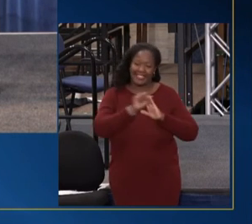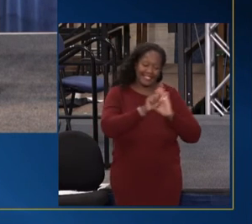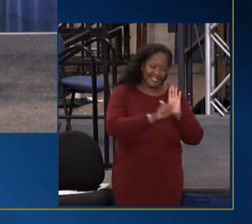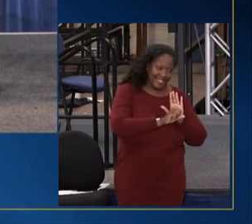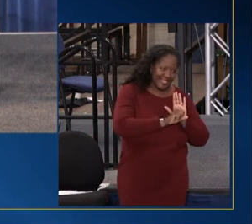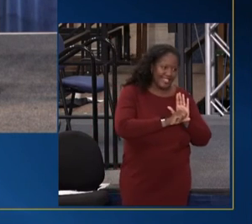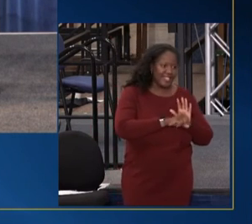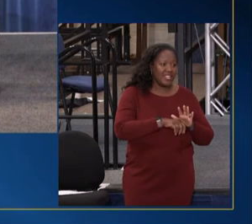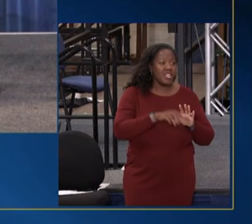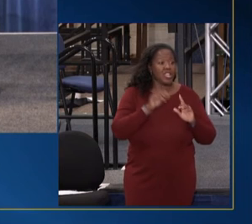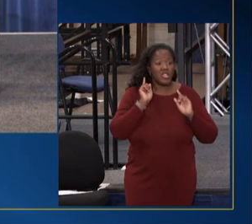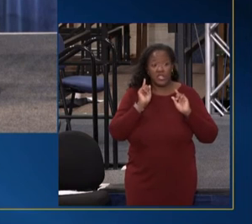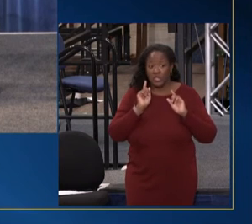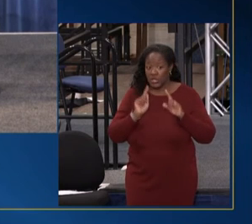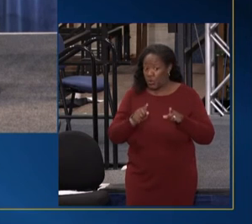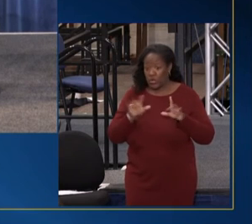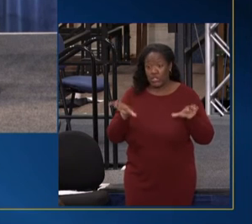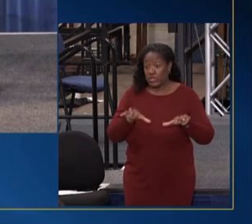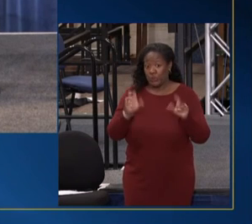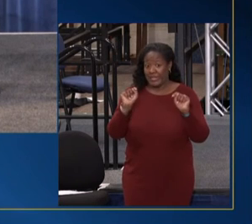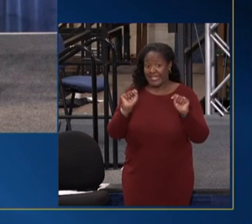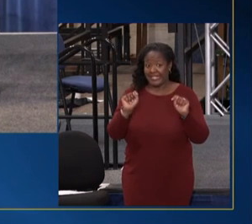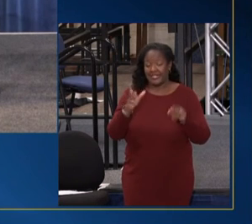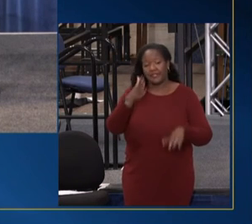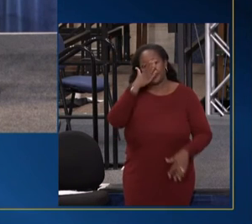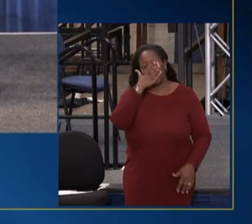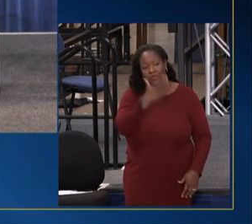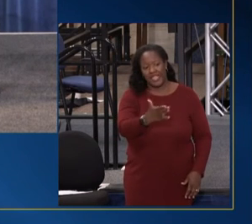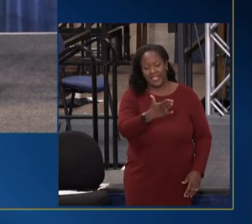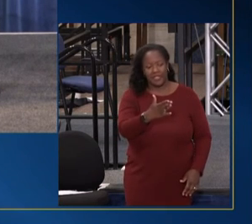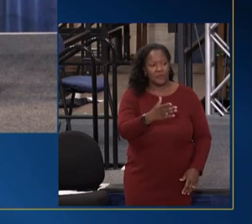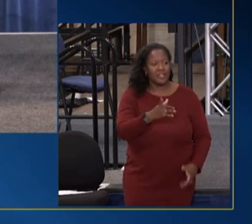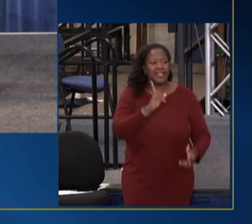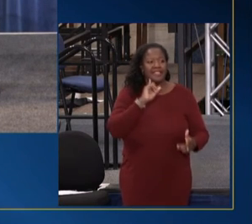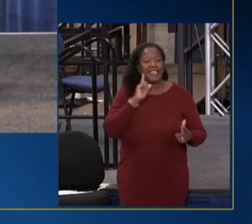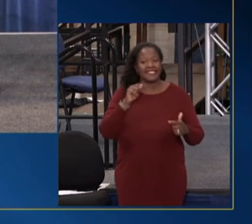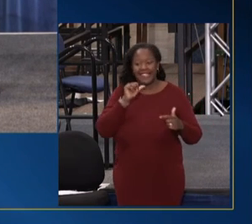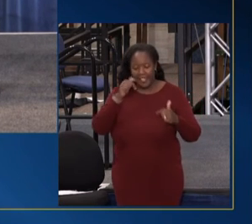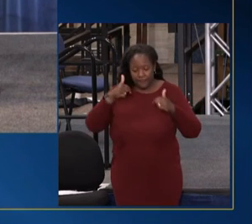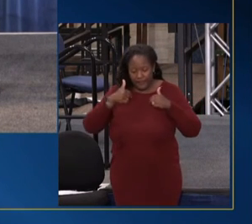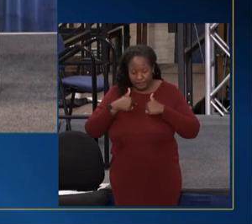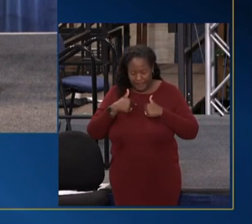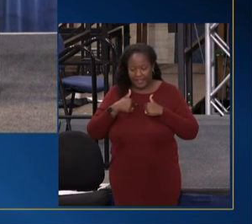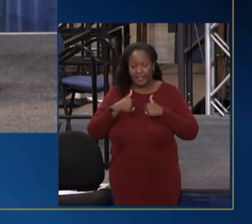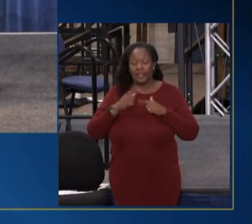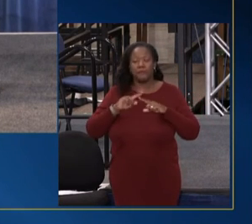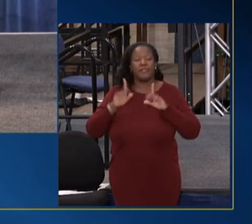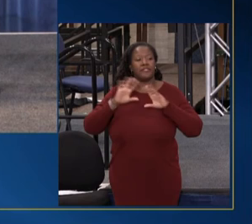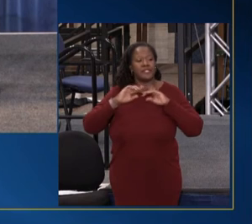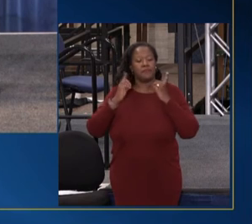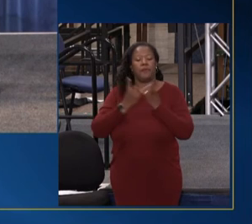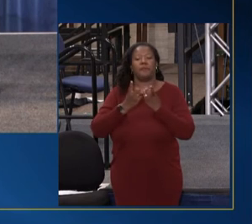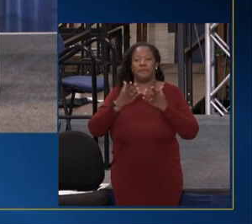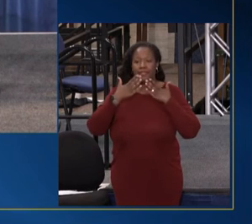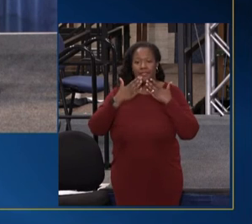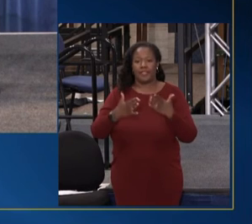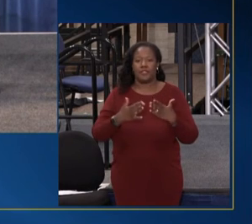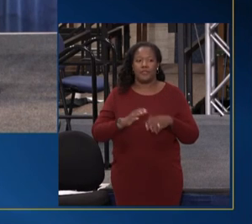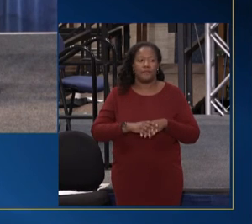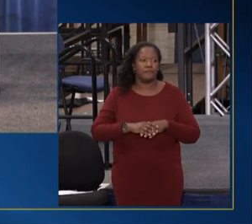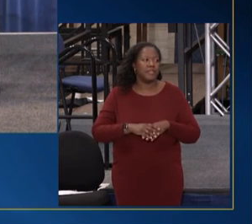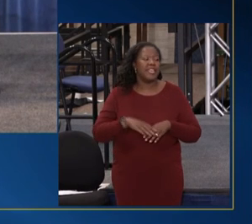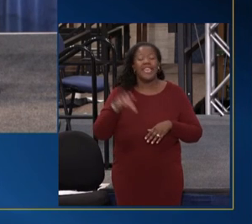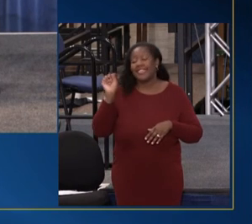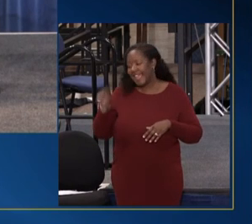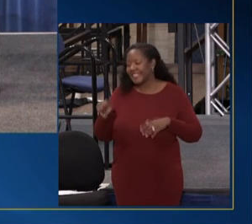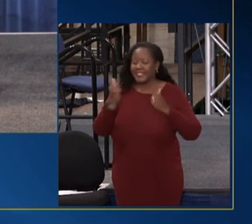the work, you're doing it. And so thank you. And that's from me and that's from the department. Thank you for all that you're doing. And then I think, you know, yes, love,